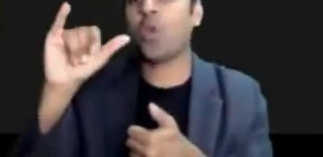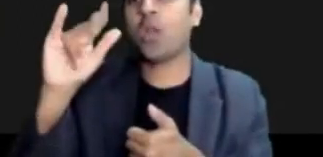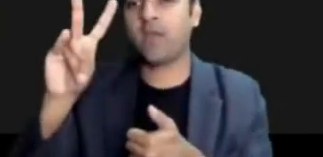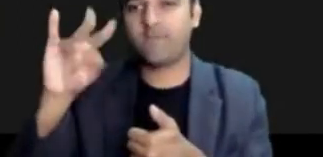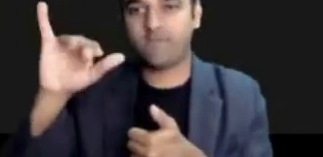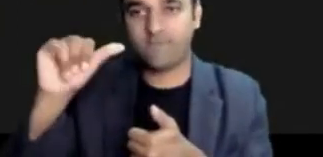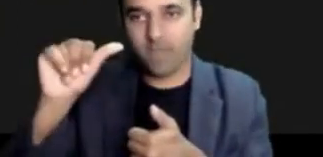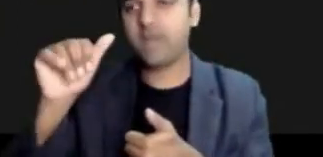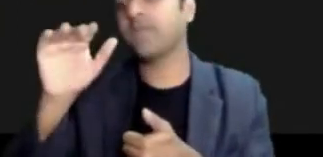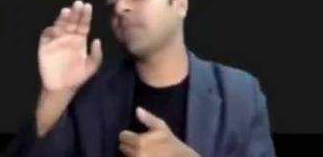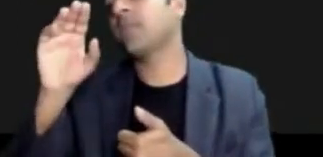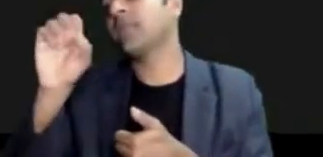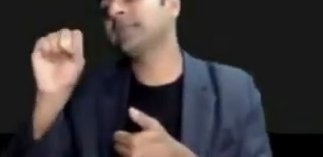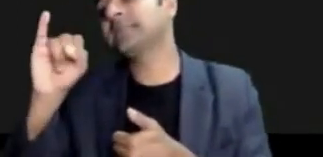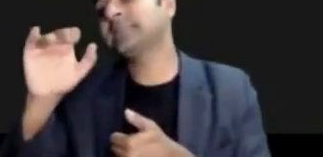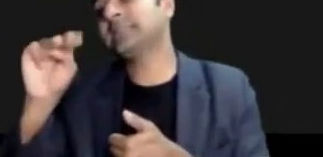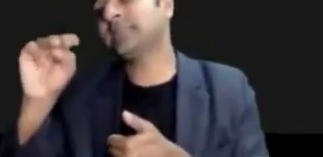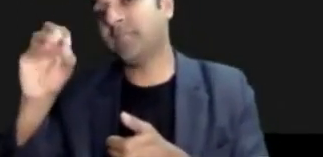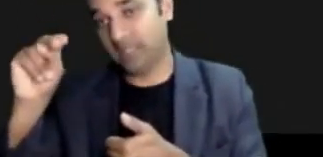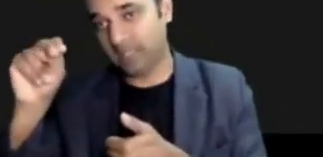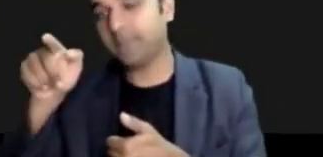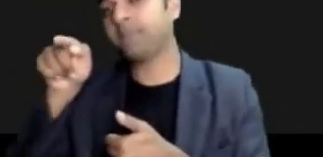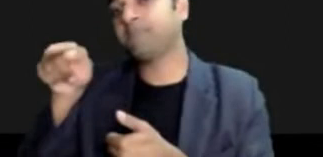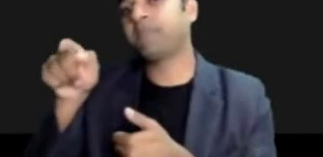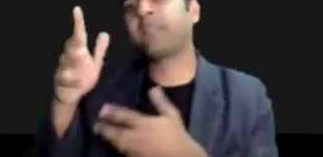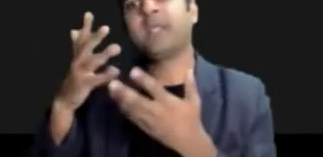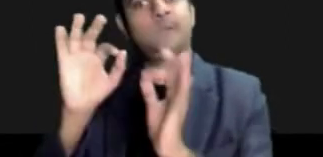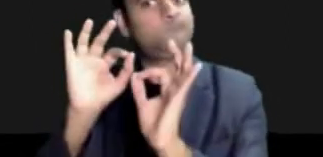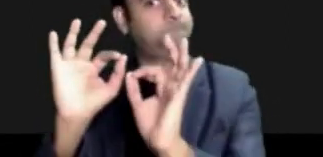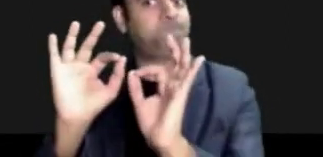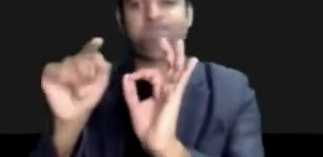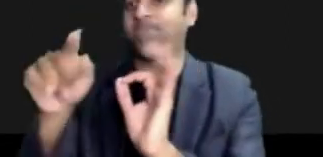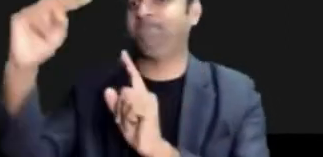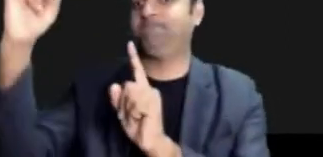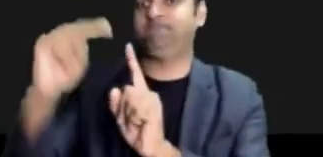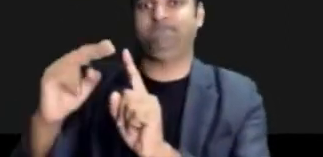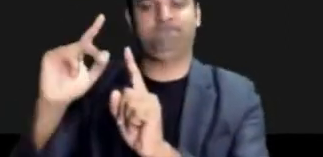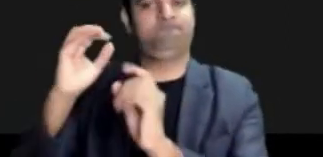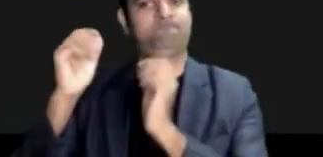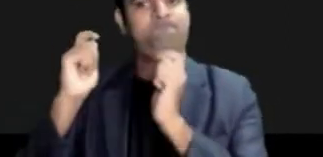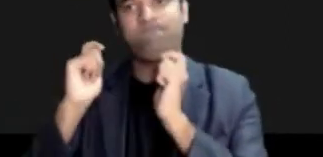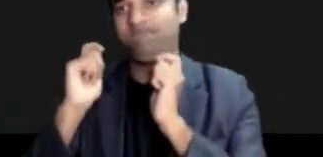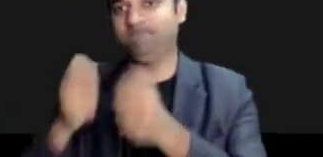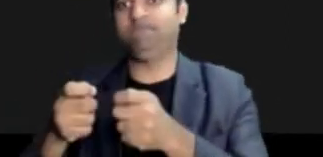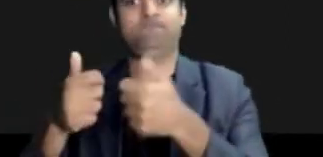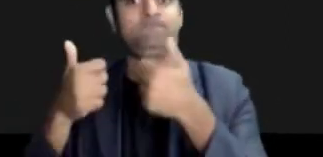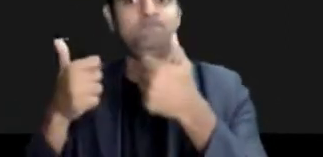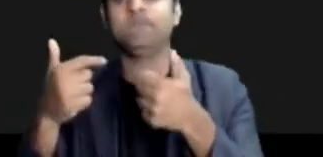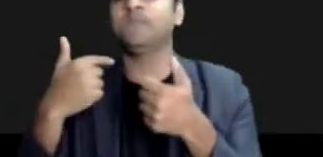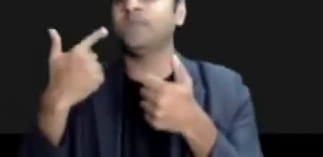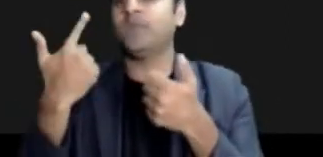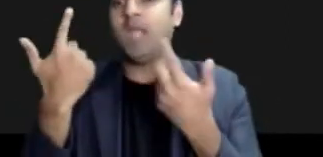disability inclusive DRR in Africa. We do have very strong activists, but at least as far as I